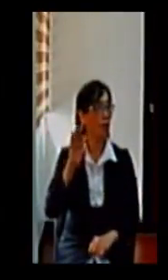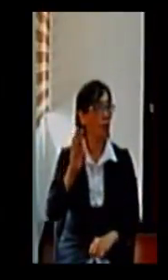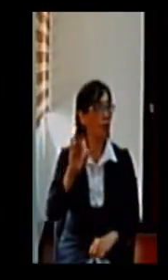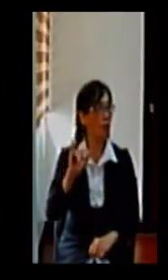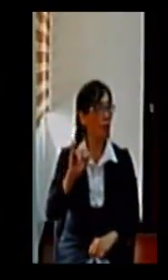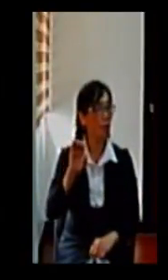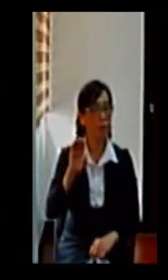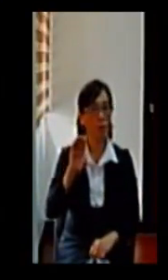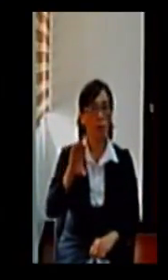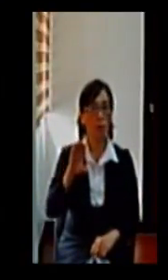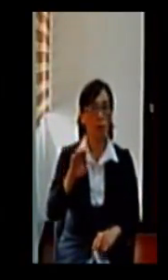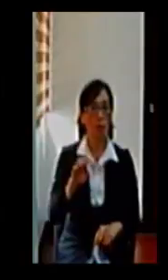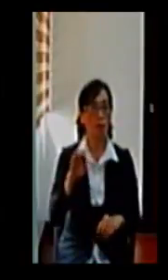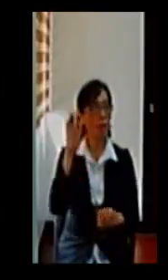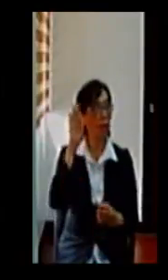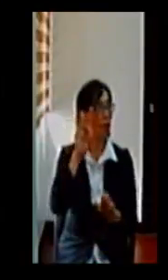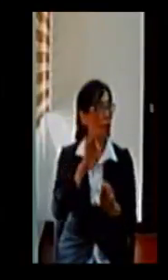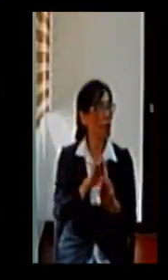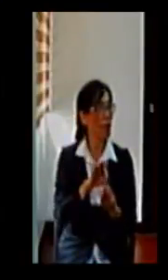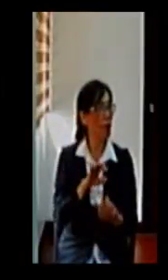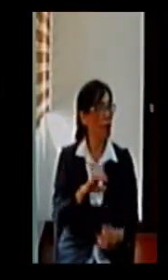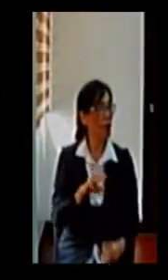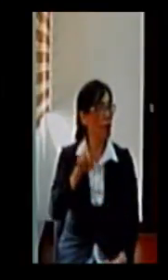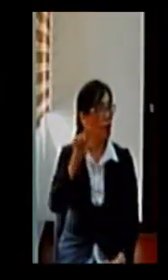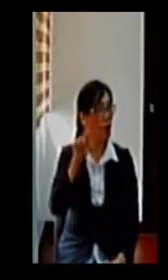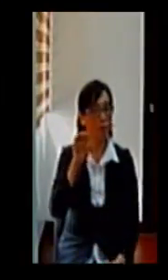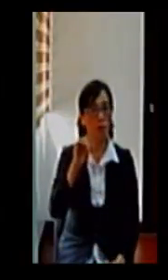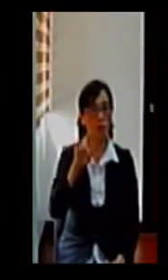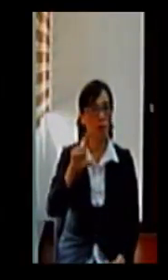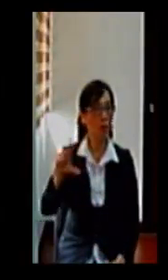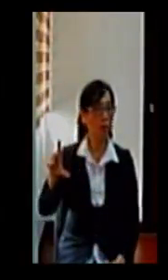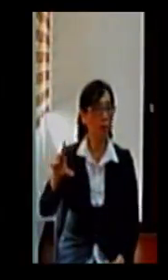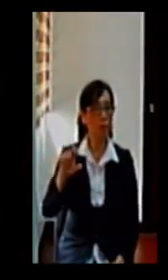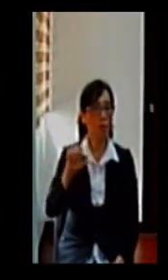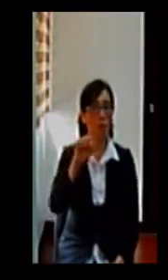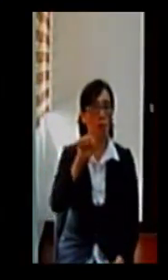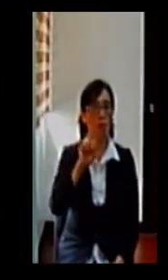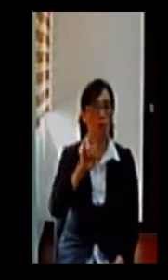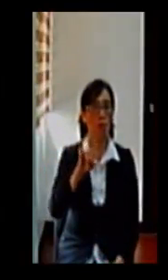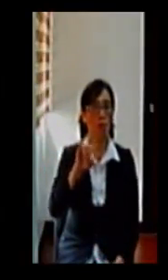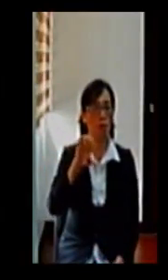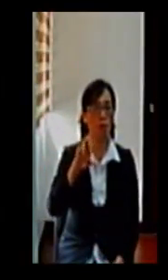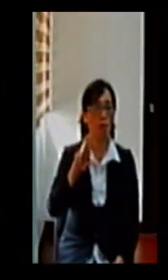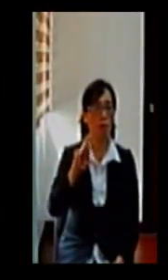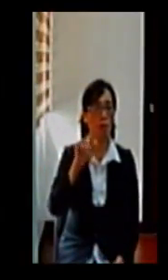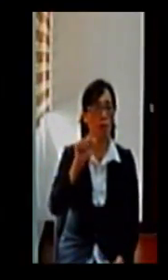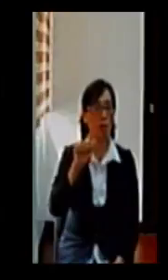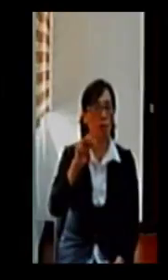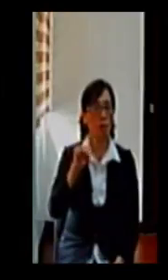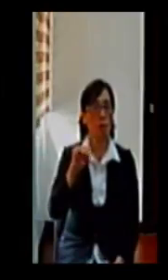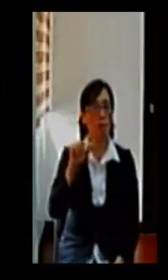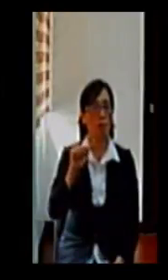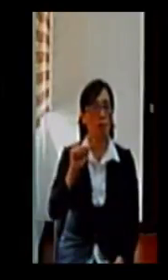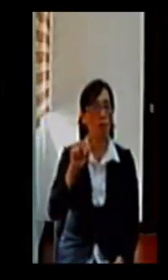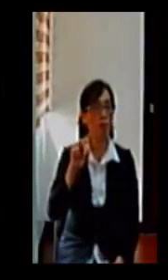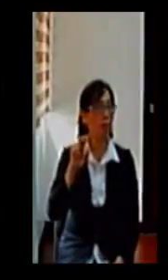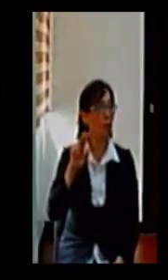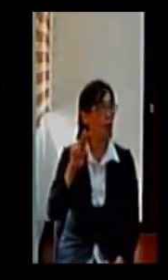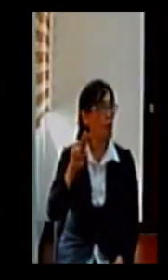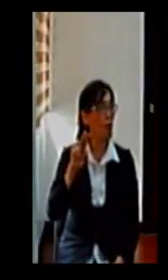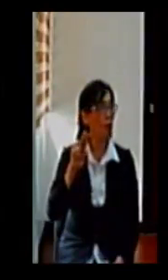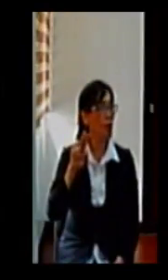typhoons. Toll gate would be the Sierra Madres and the Cordilleras. When typhoons